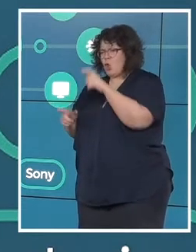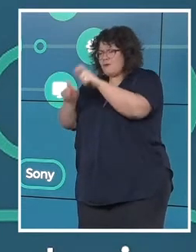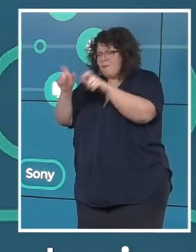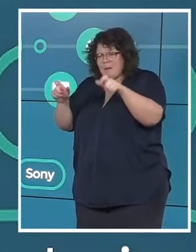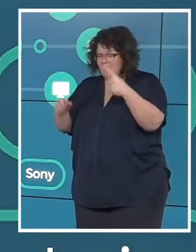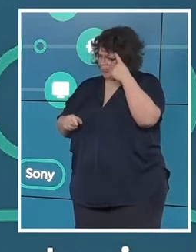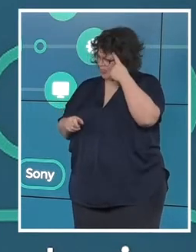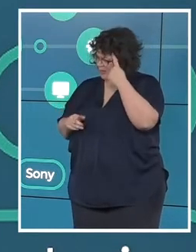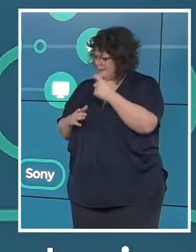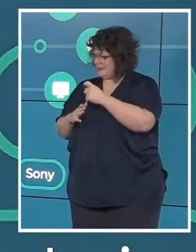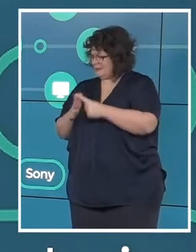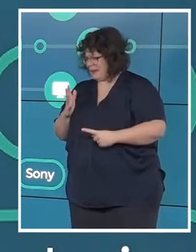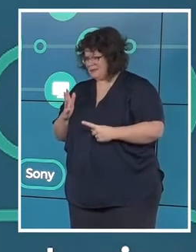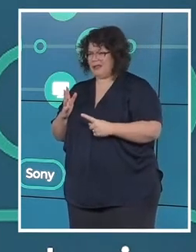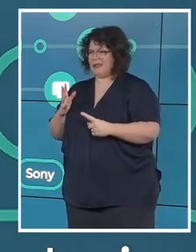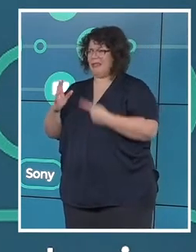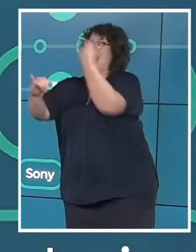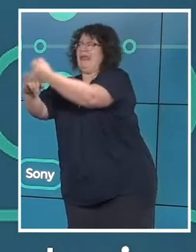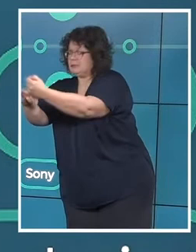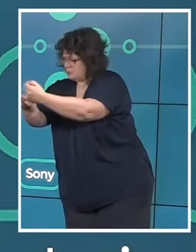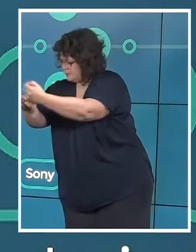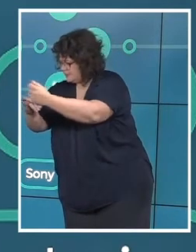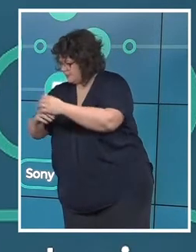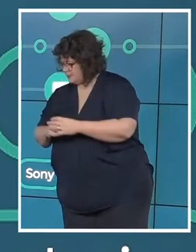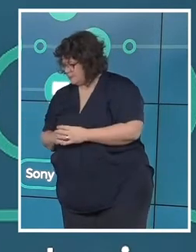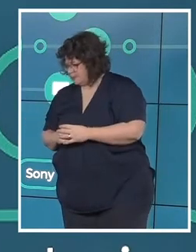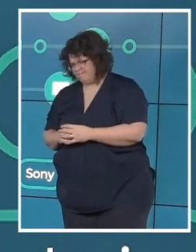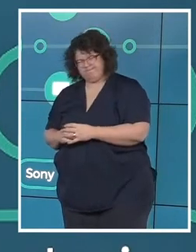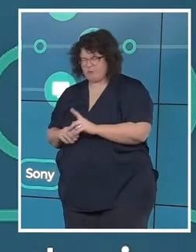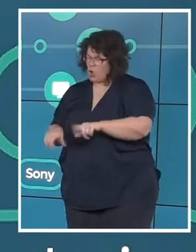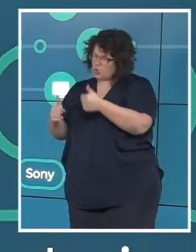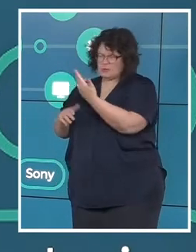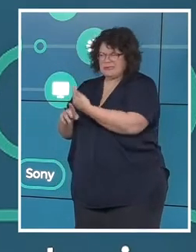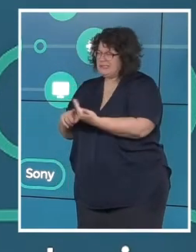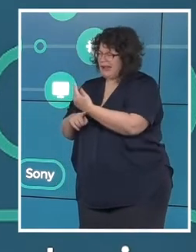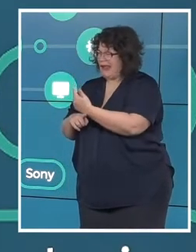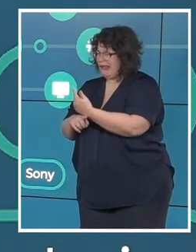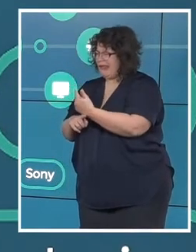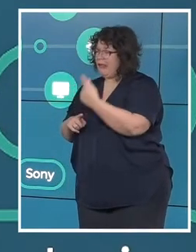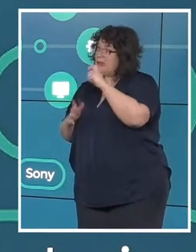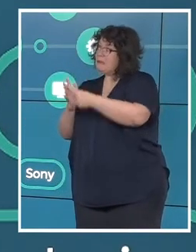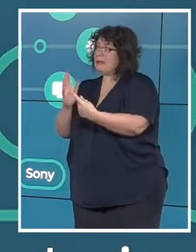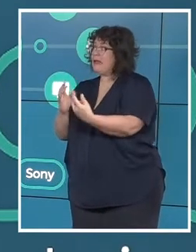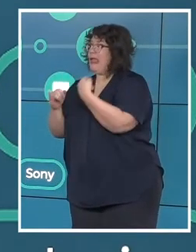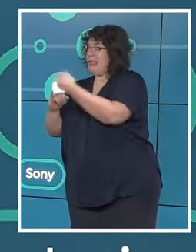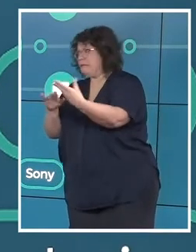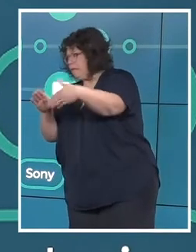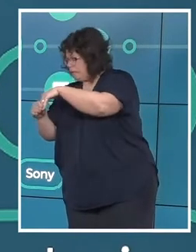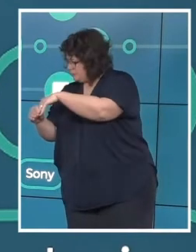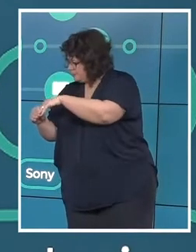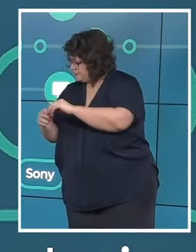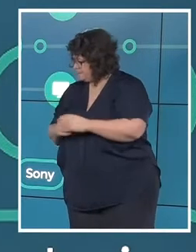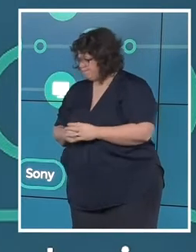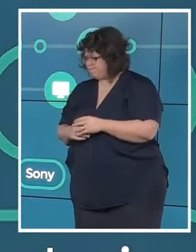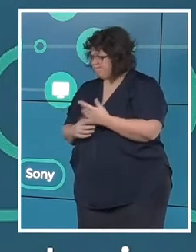design. So if we can start by having positive disability stories at the beginning, that can